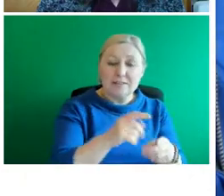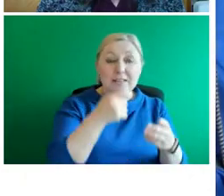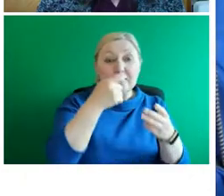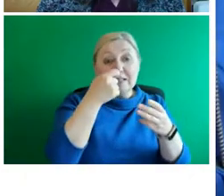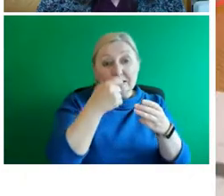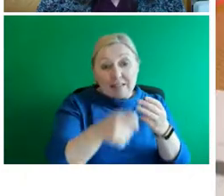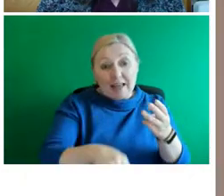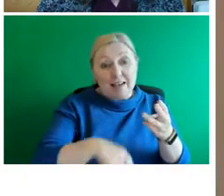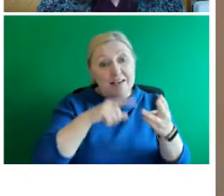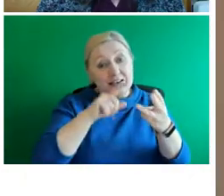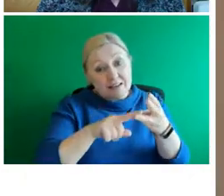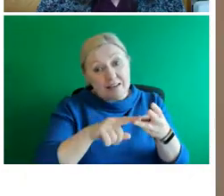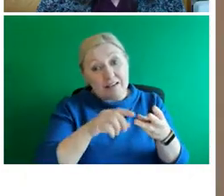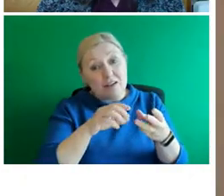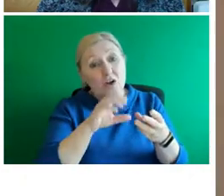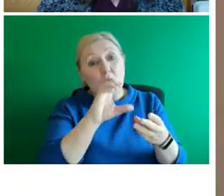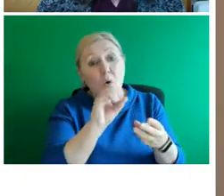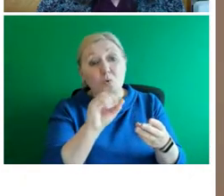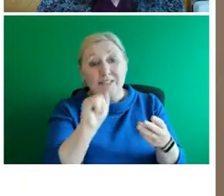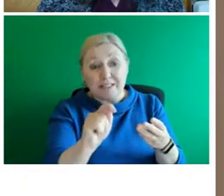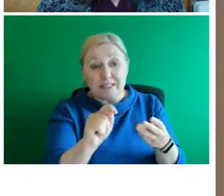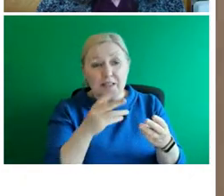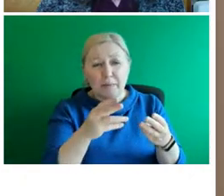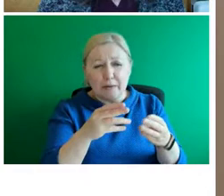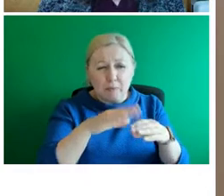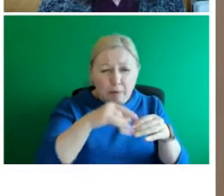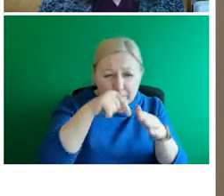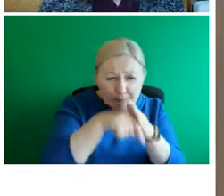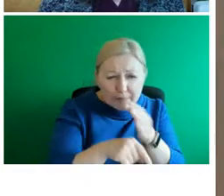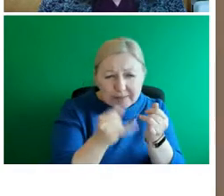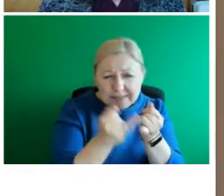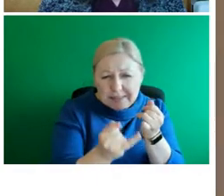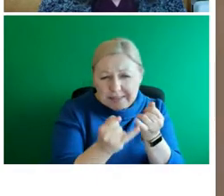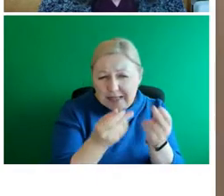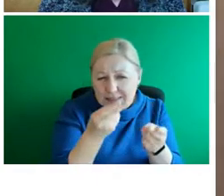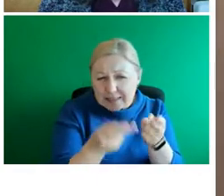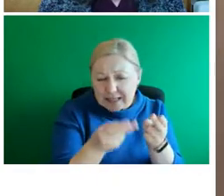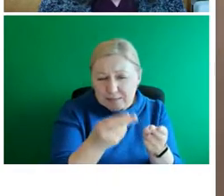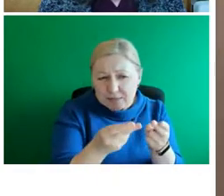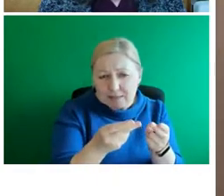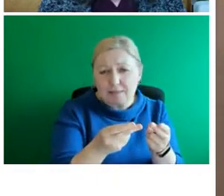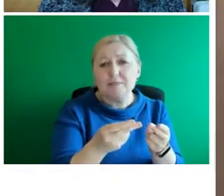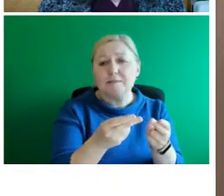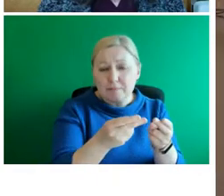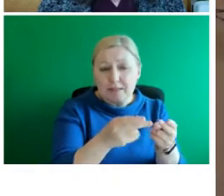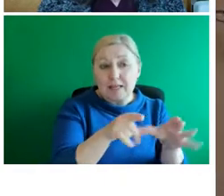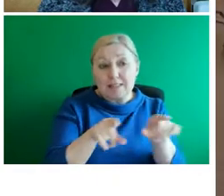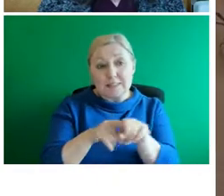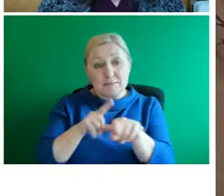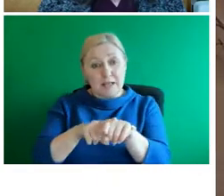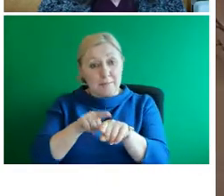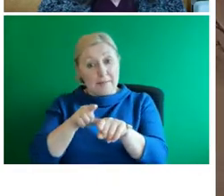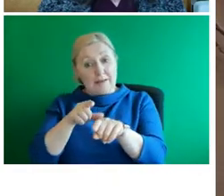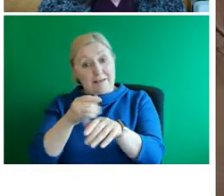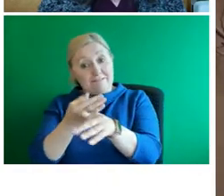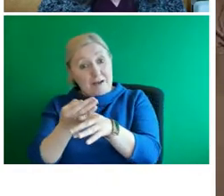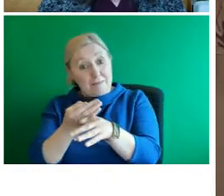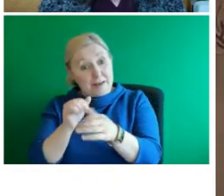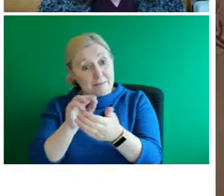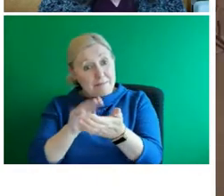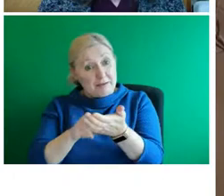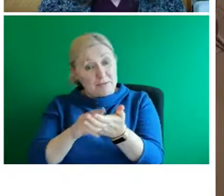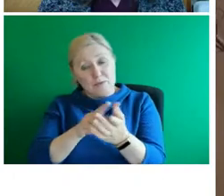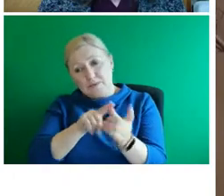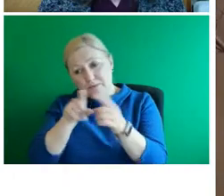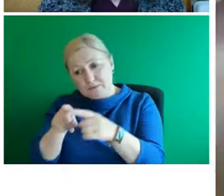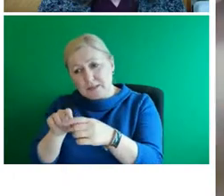testing. During that time, the family will meet with our first link coordinator from the Alzheimer's Society, talk about